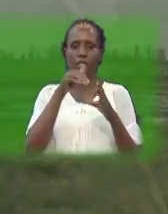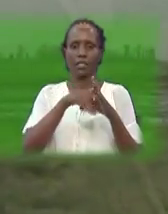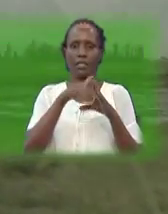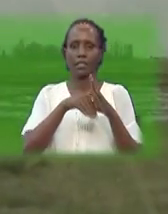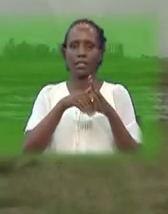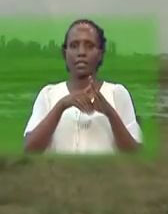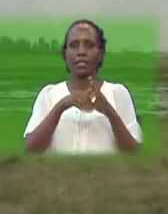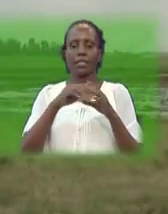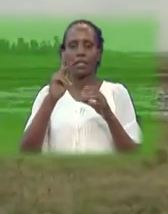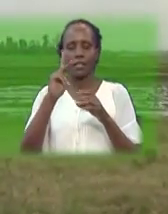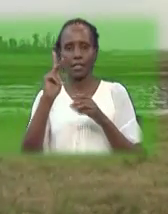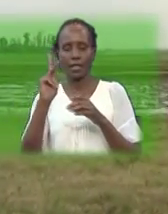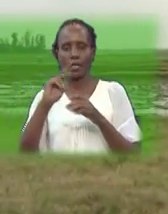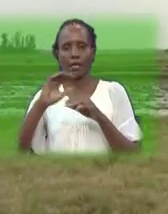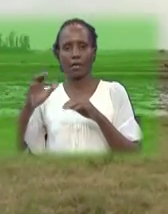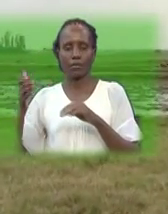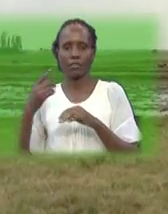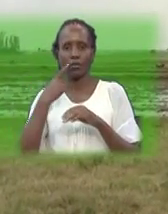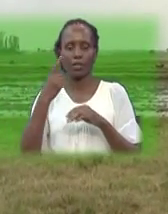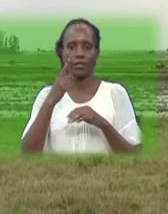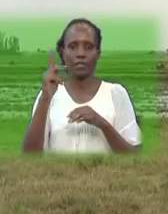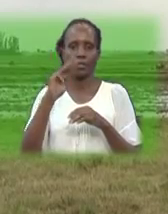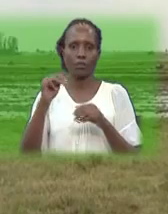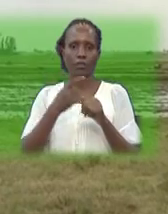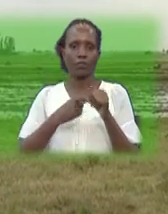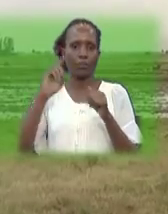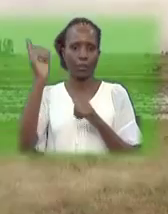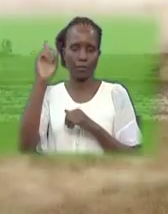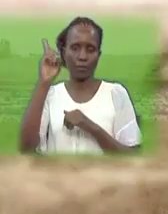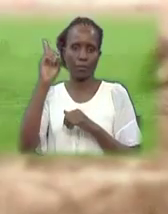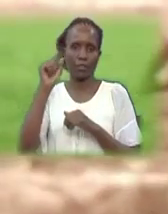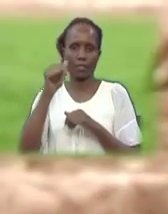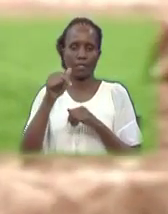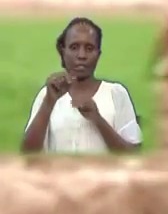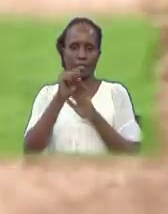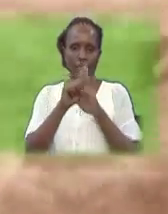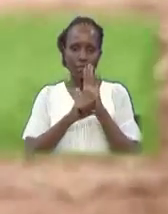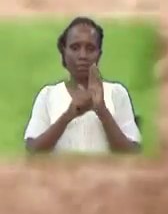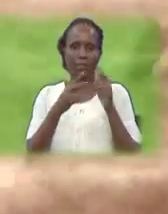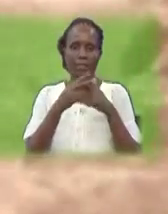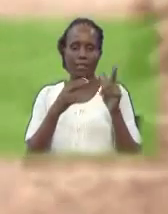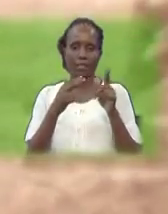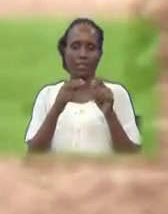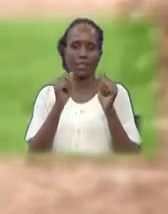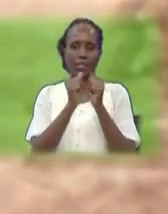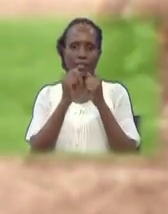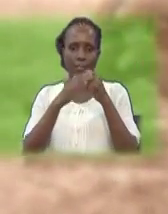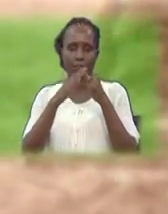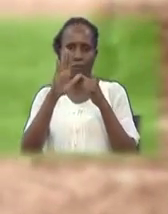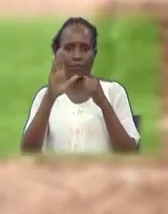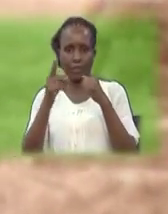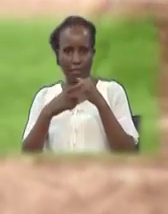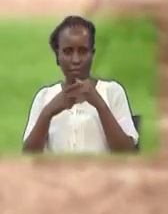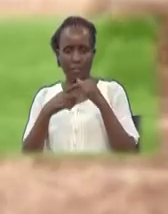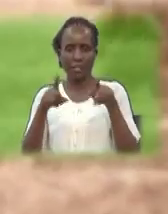Kirinyaga County, about 100 kilometers northeast of Nairobi. This scheme was started way back in 1956